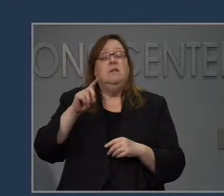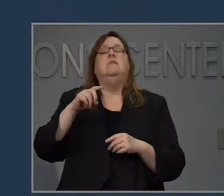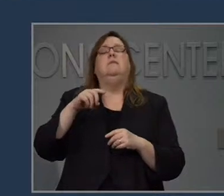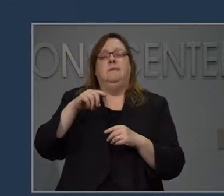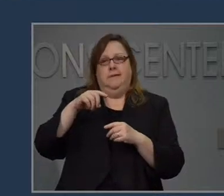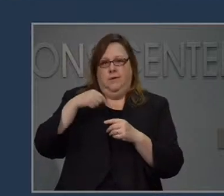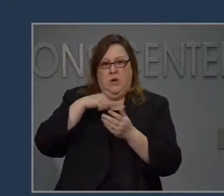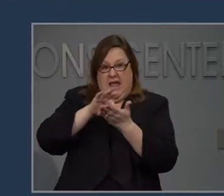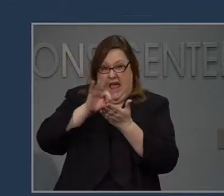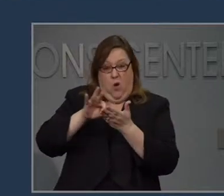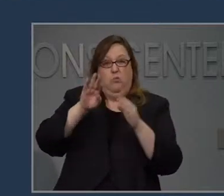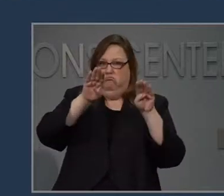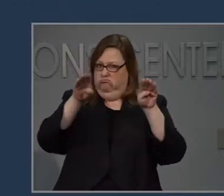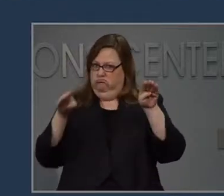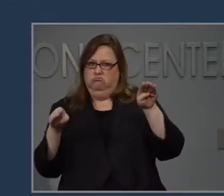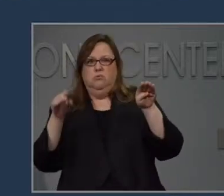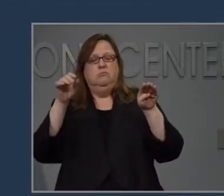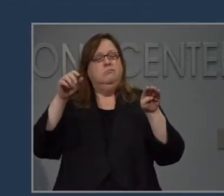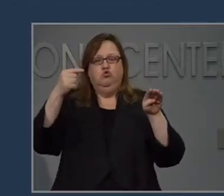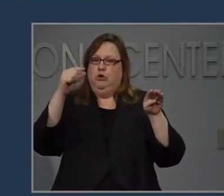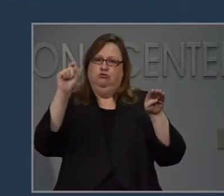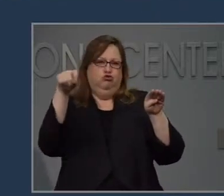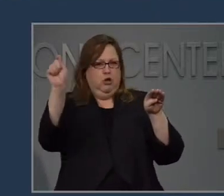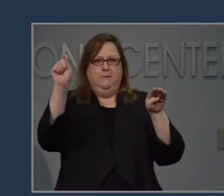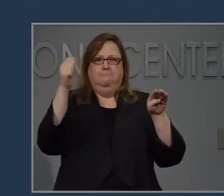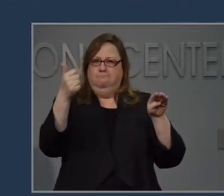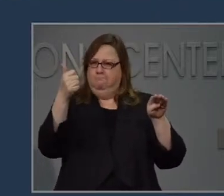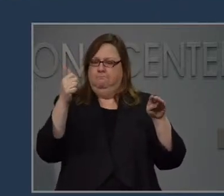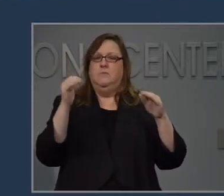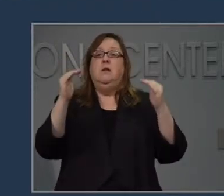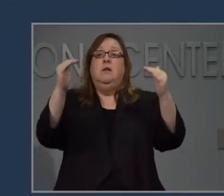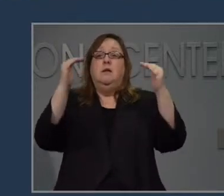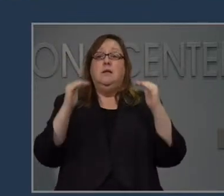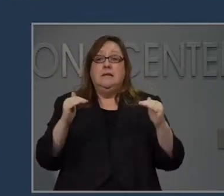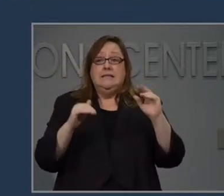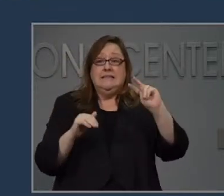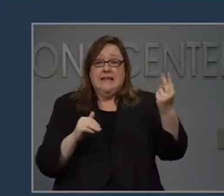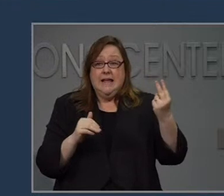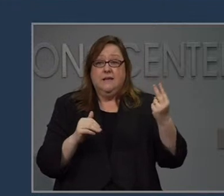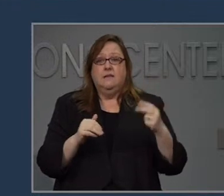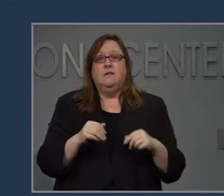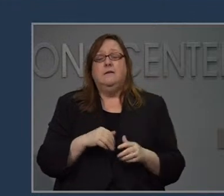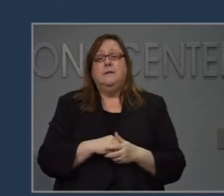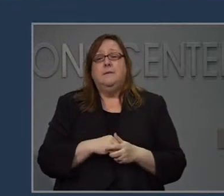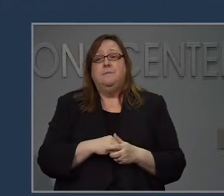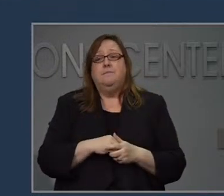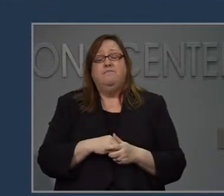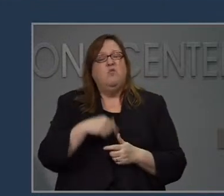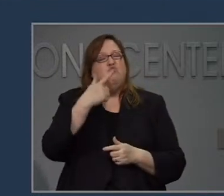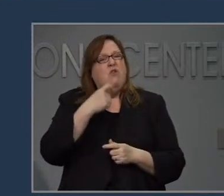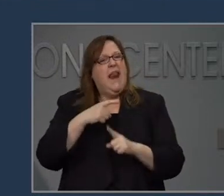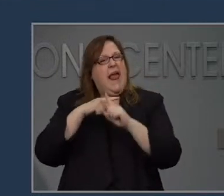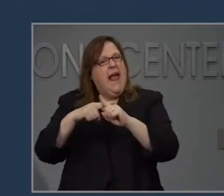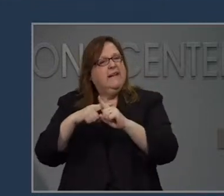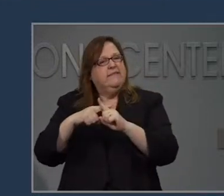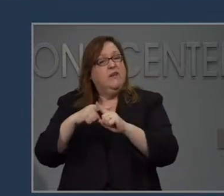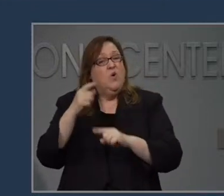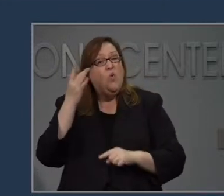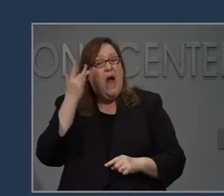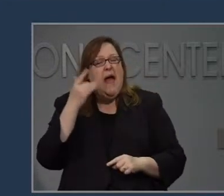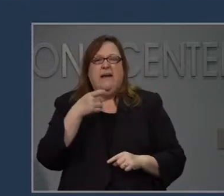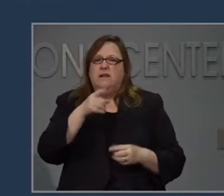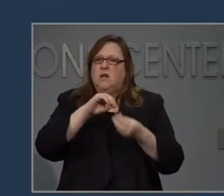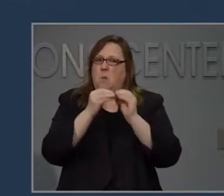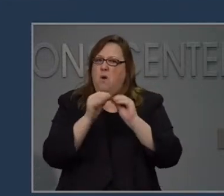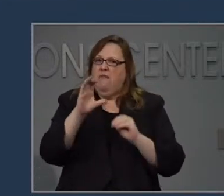slightly increase, so it still gets a red X like we had last week. But on the positive side, we aren't seeing any